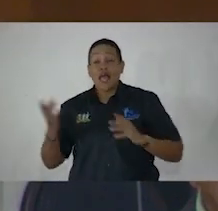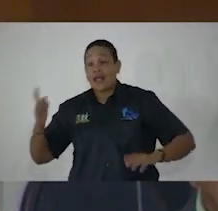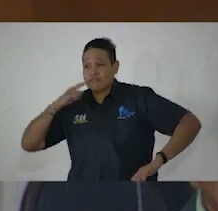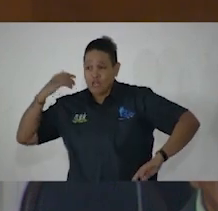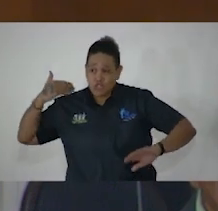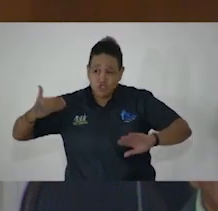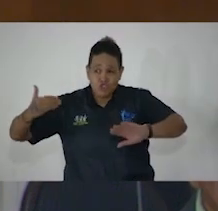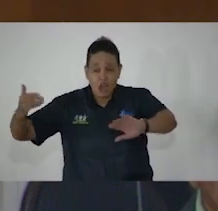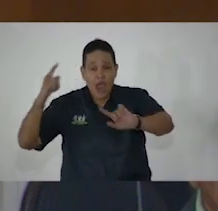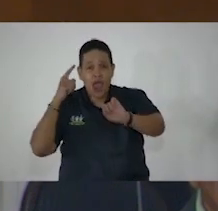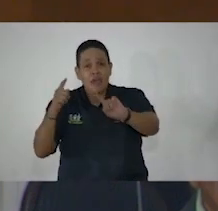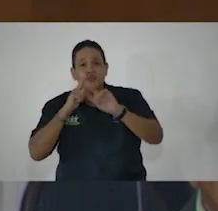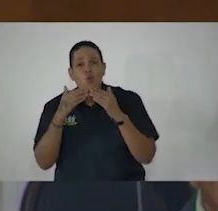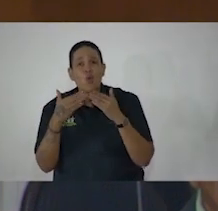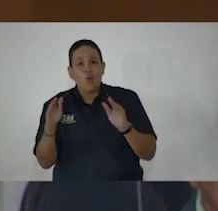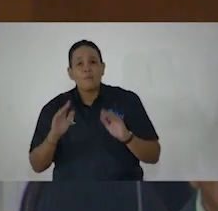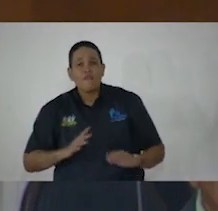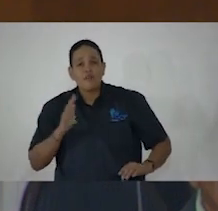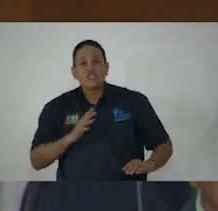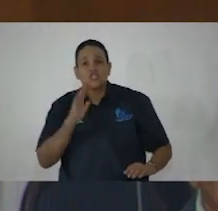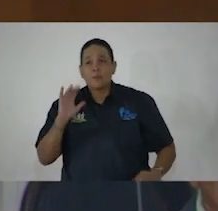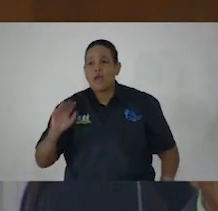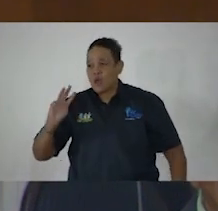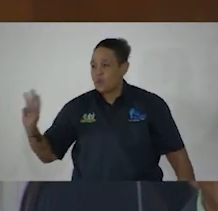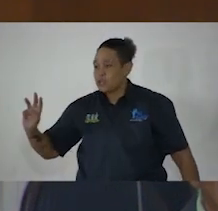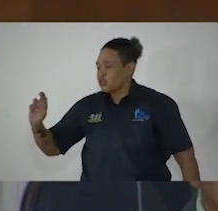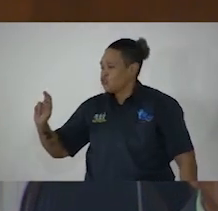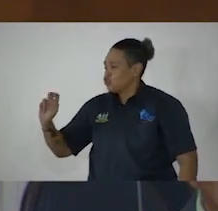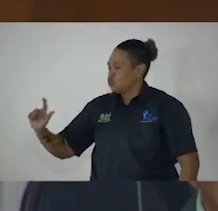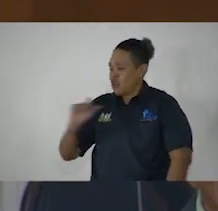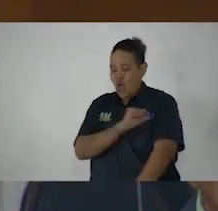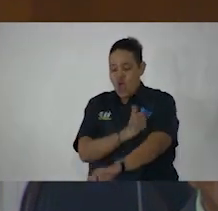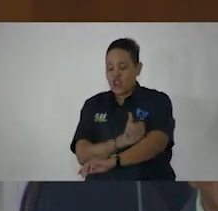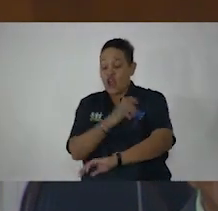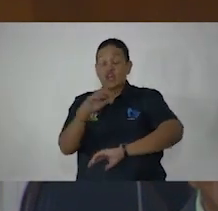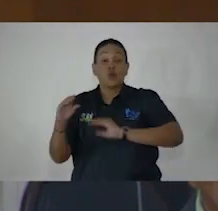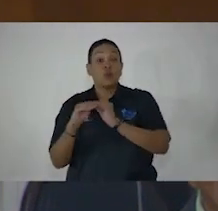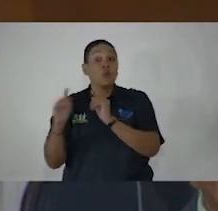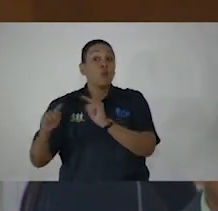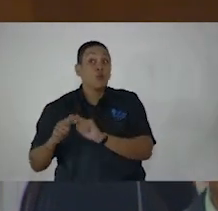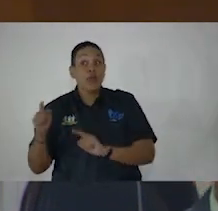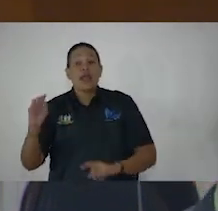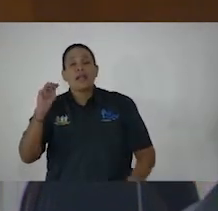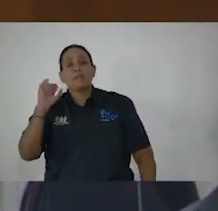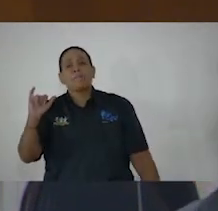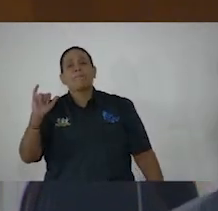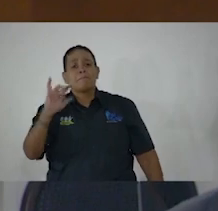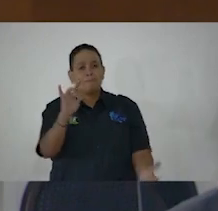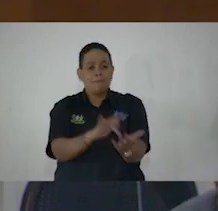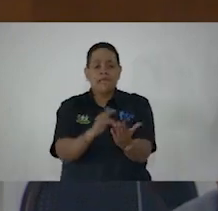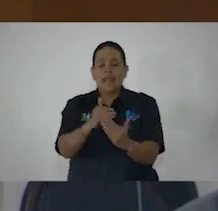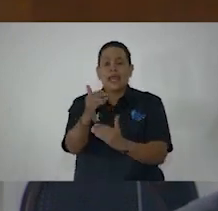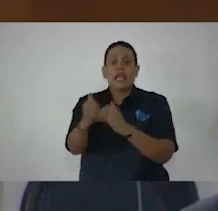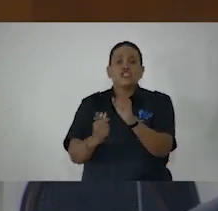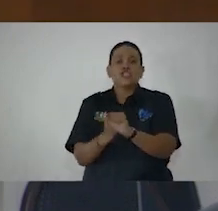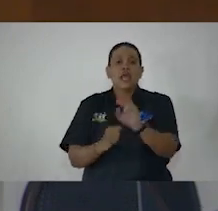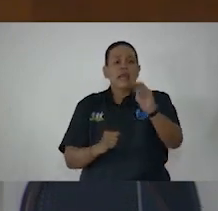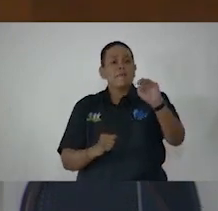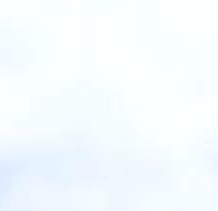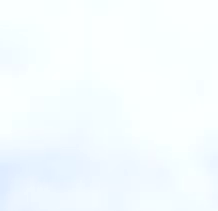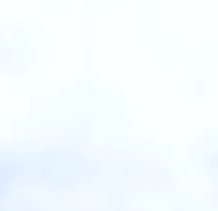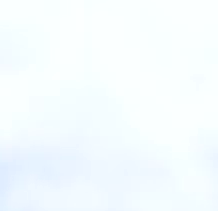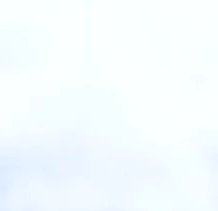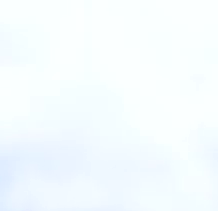track to be opened officially by the Western Regional Authority by mid next year, between May and